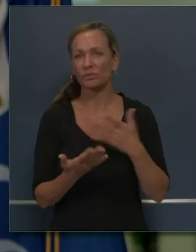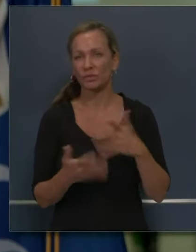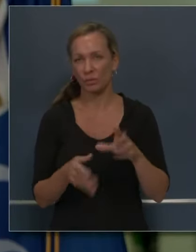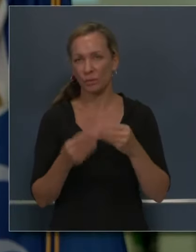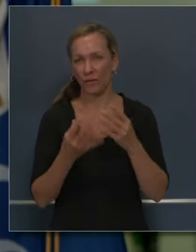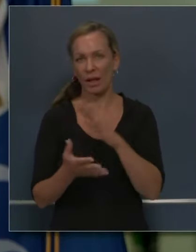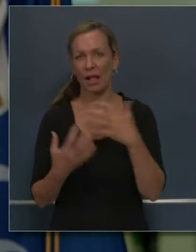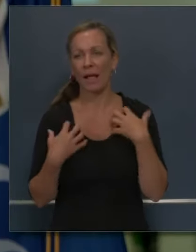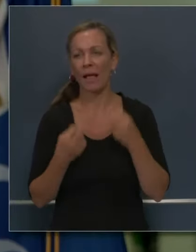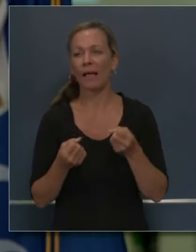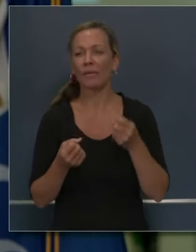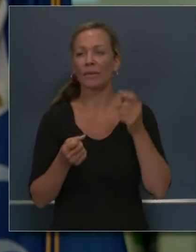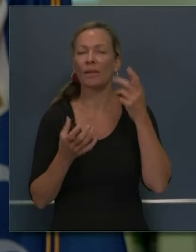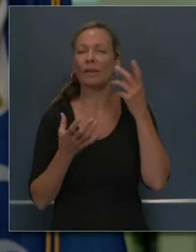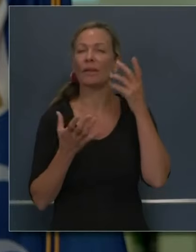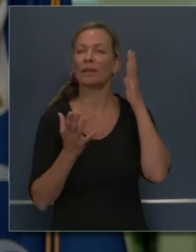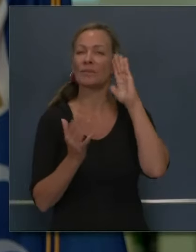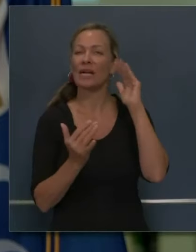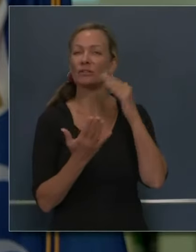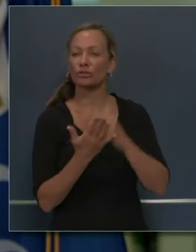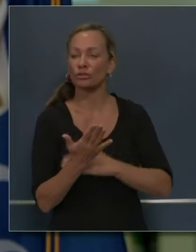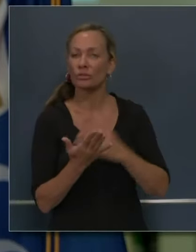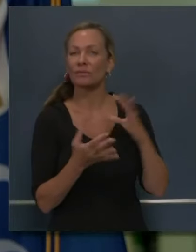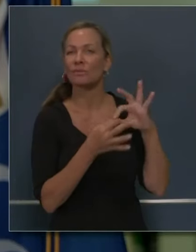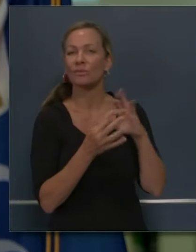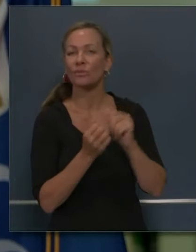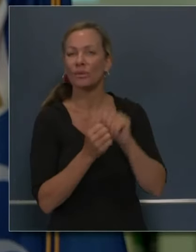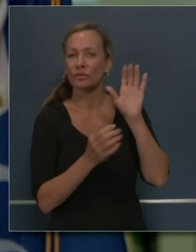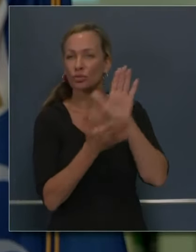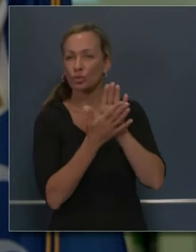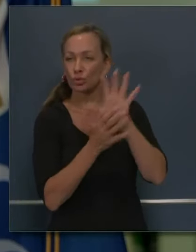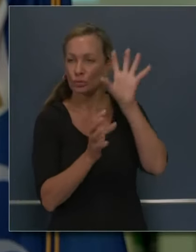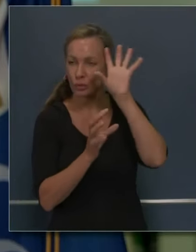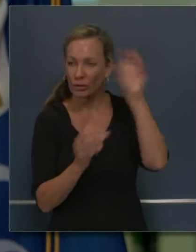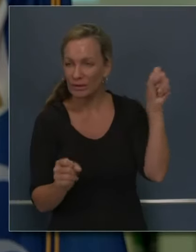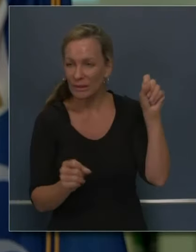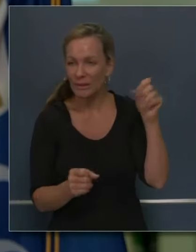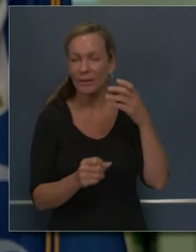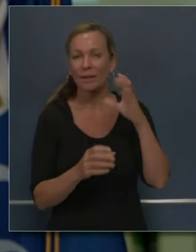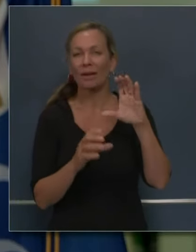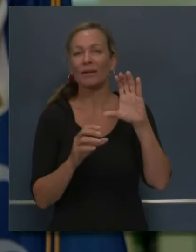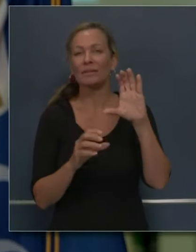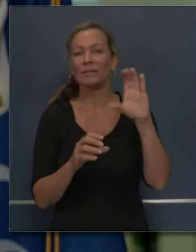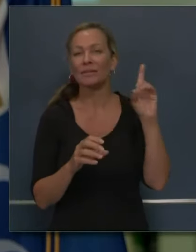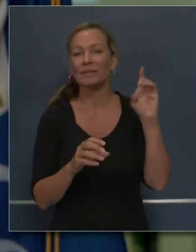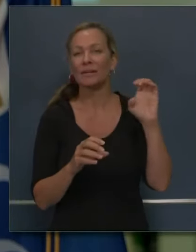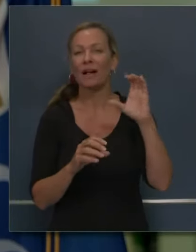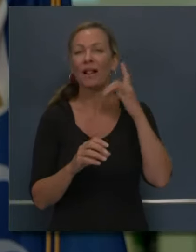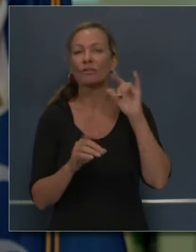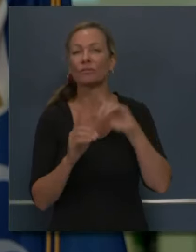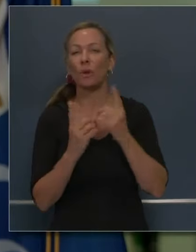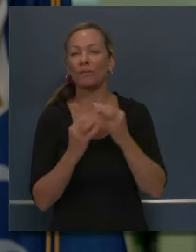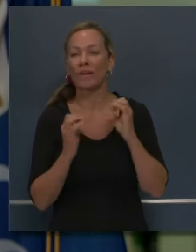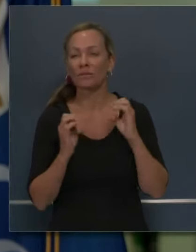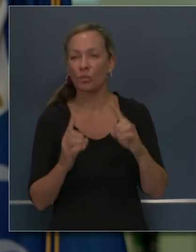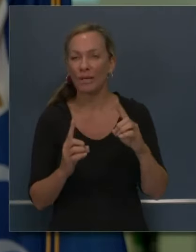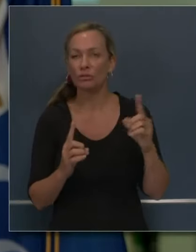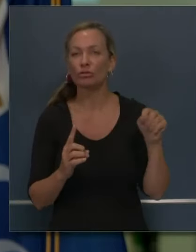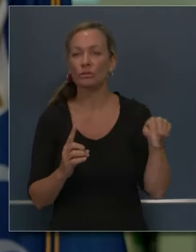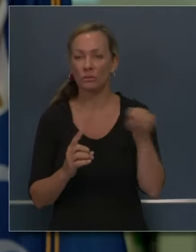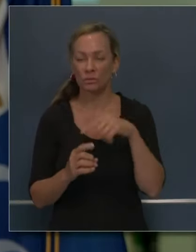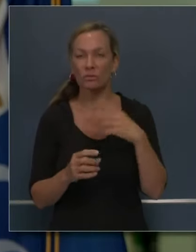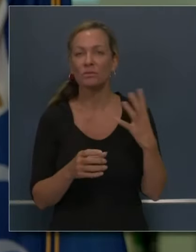with superintendents, school leaders, CDE, the California Department of Education, on those guidelines. They will make